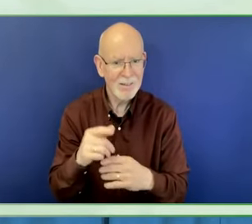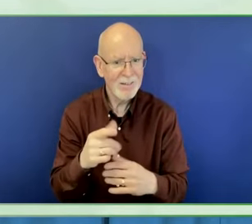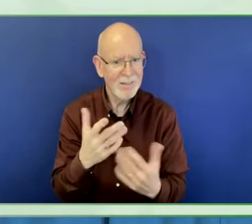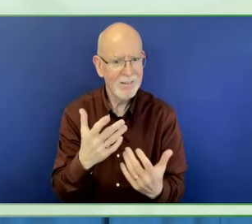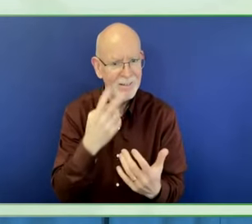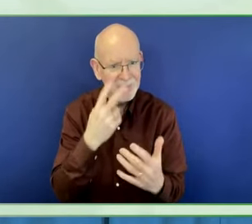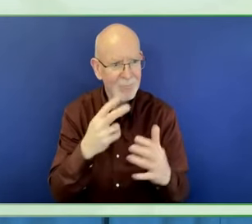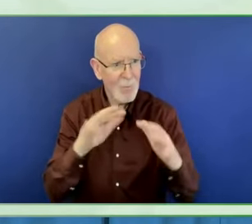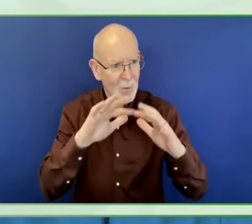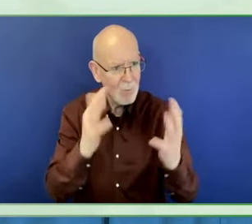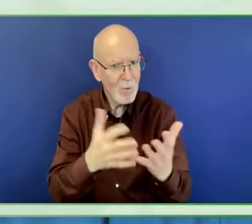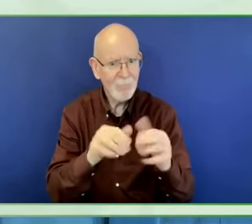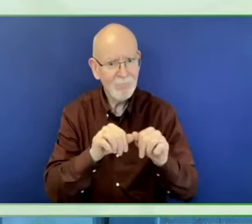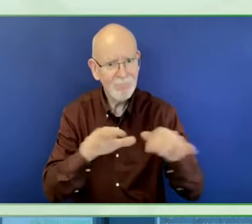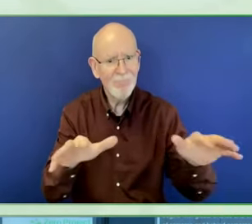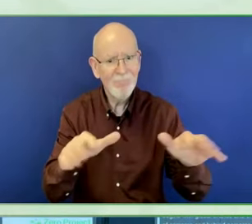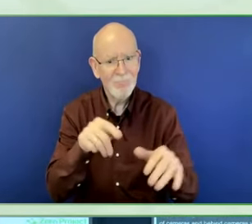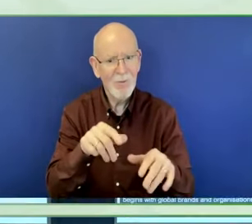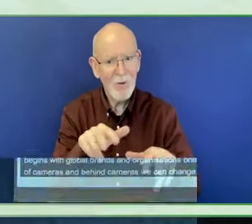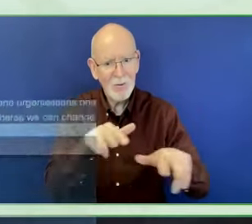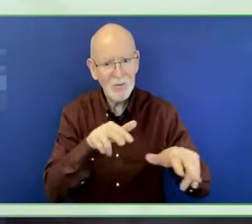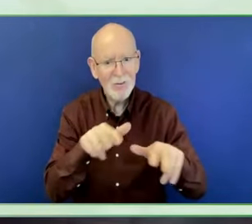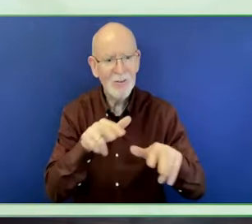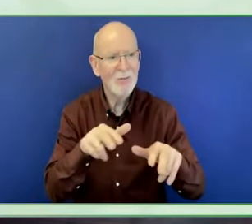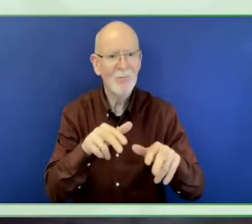Thank you, Ella.